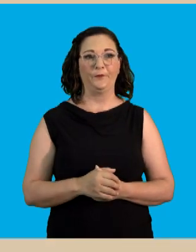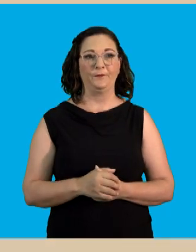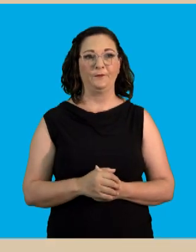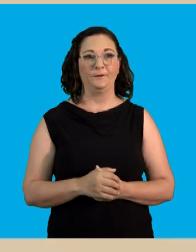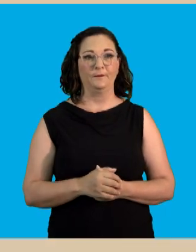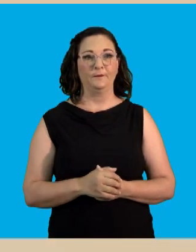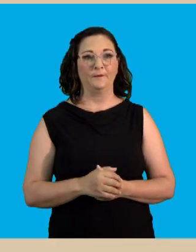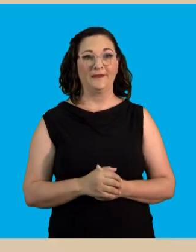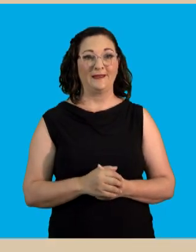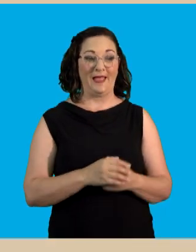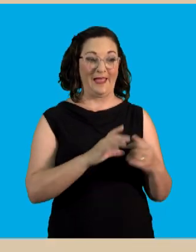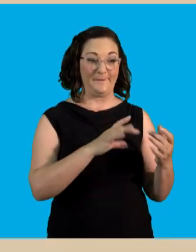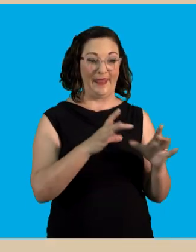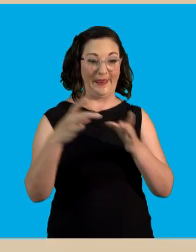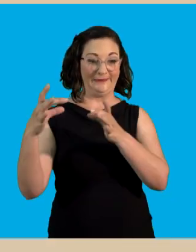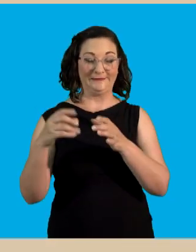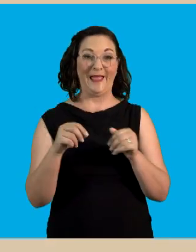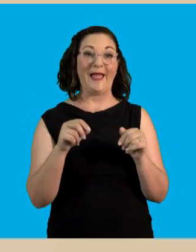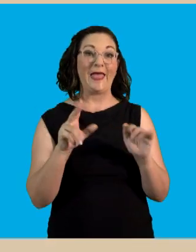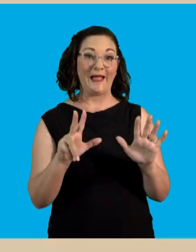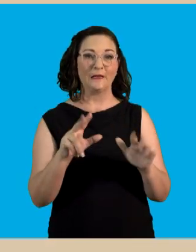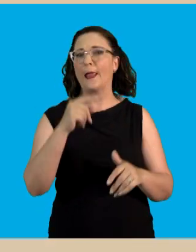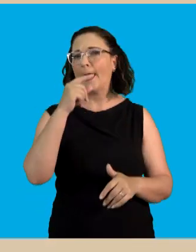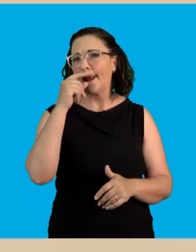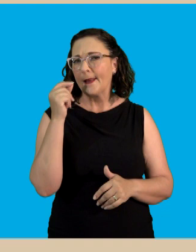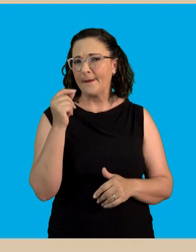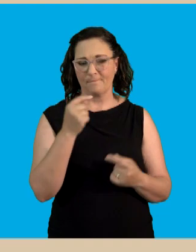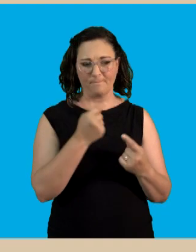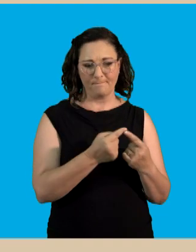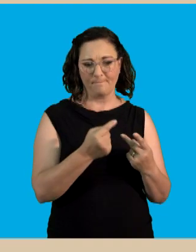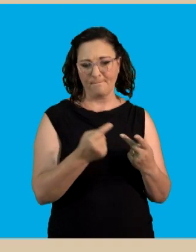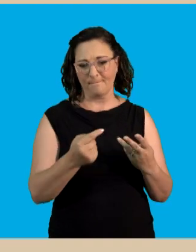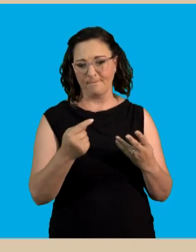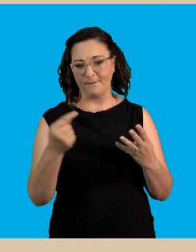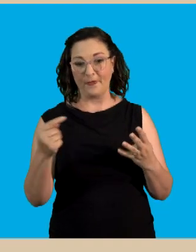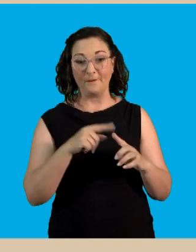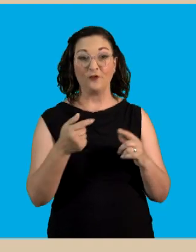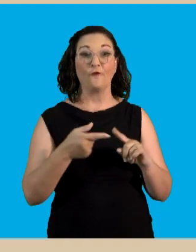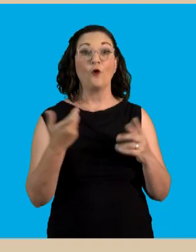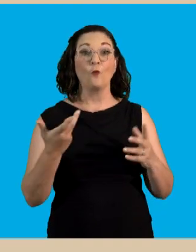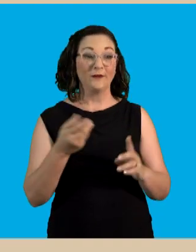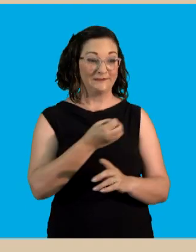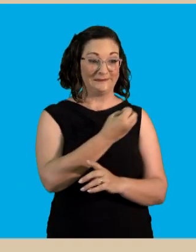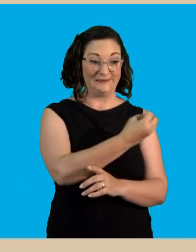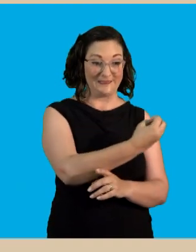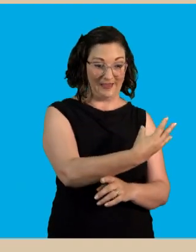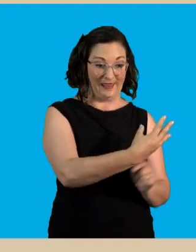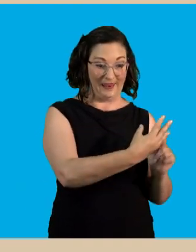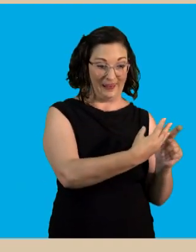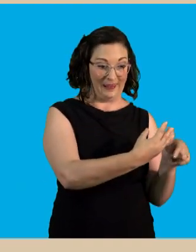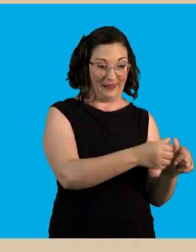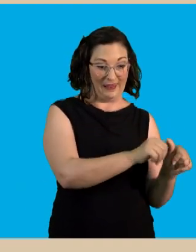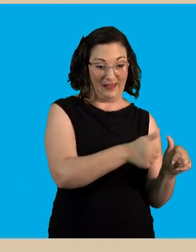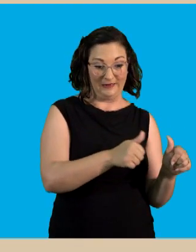4 says, name the 8 planets in our solar system in order from the sun.